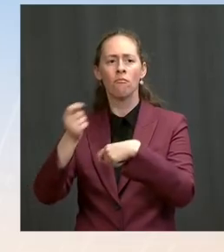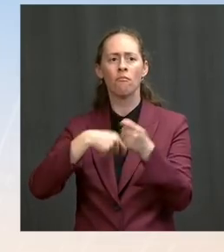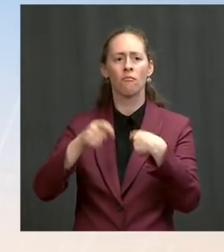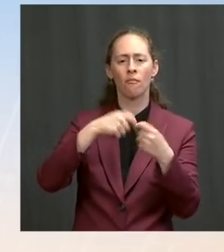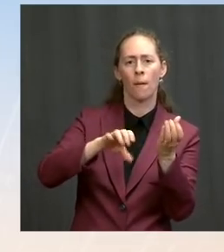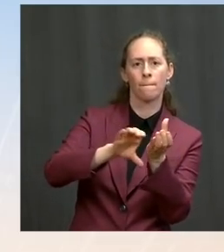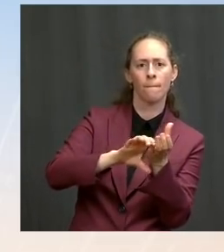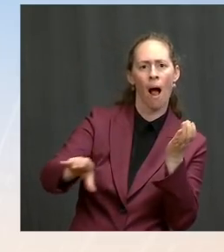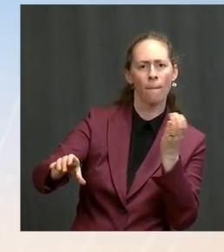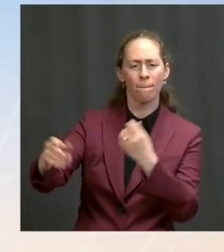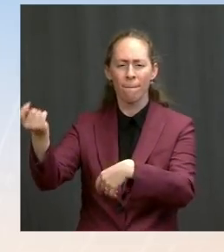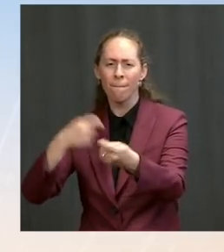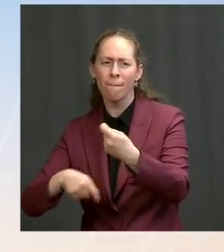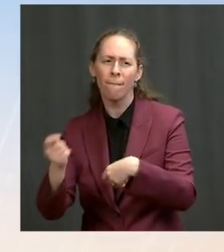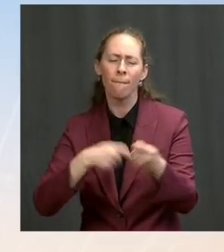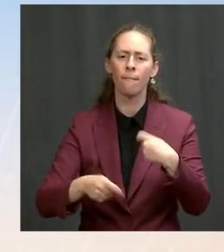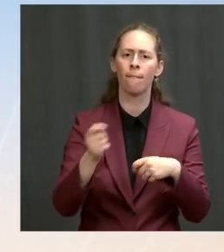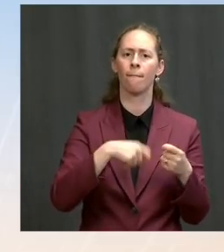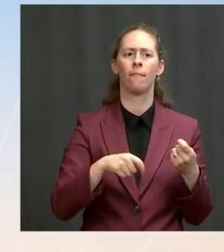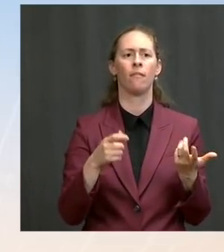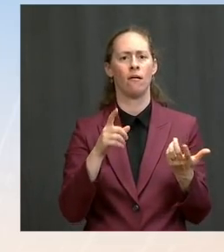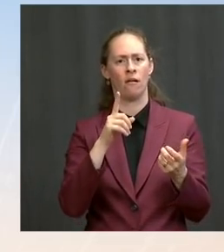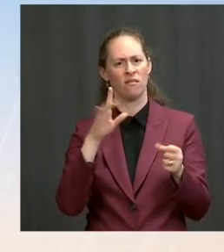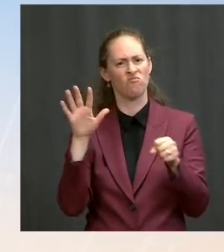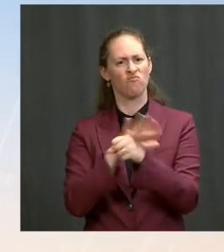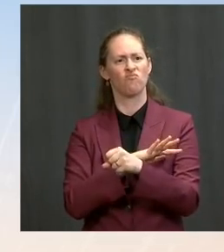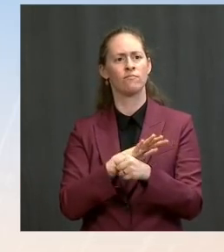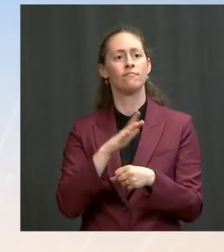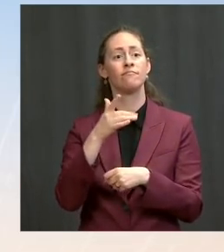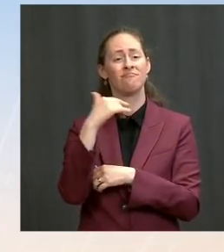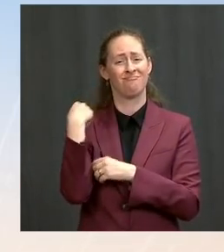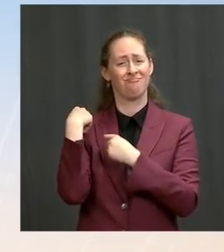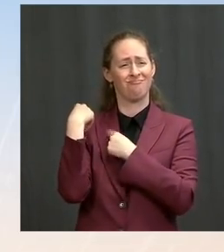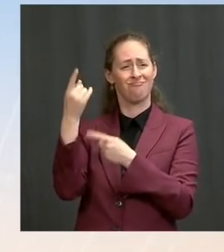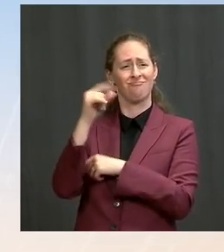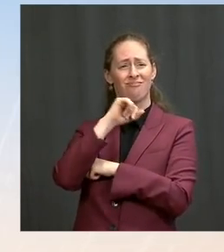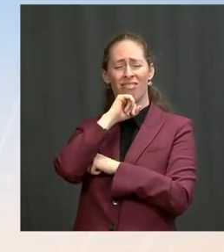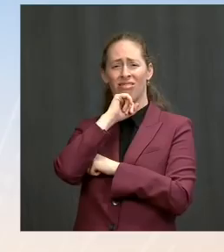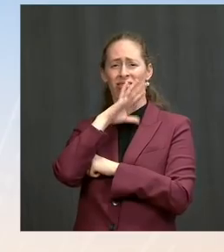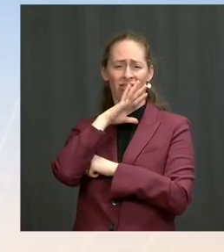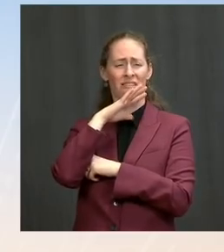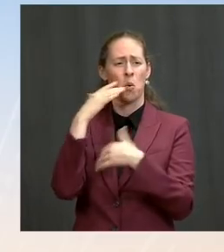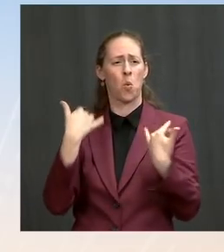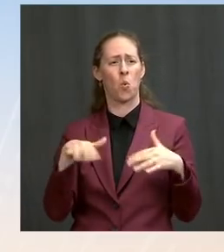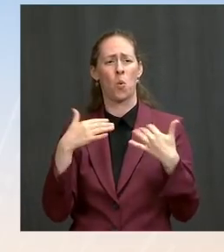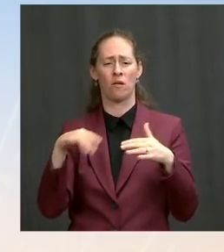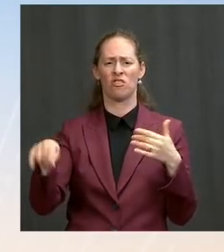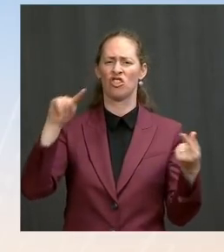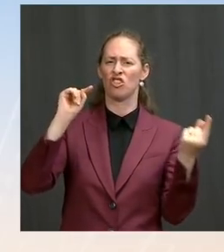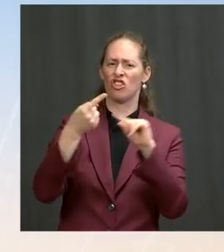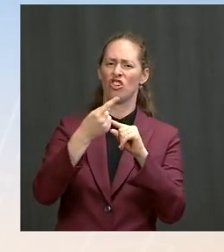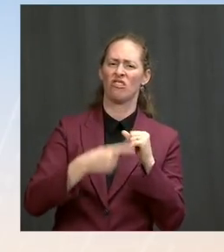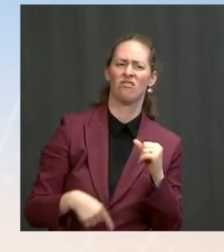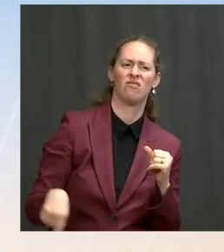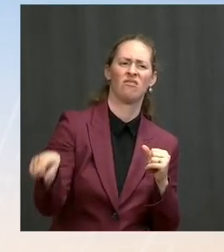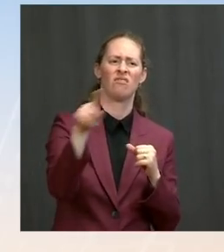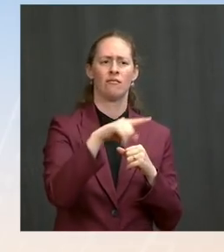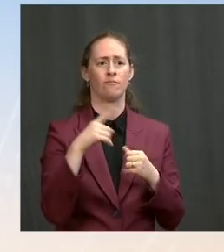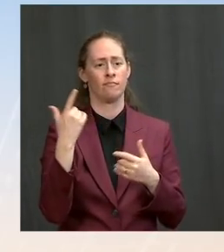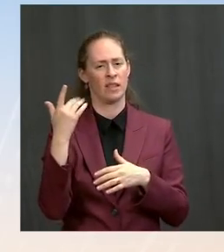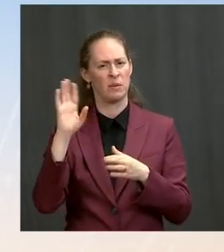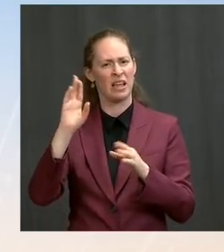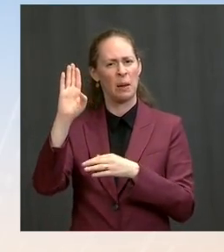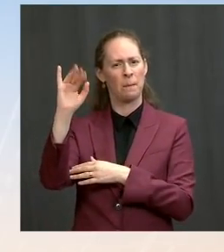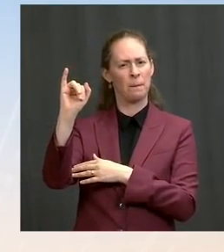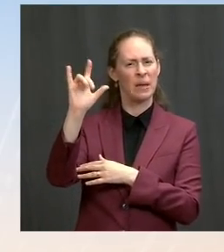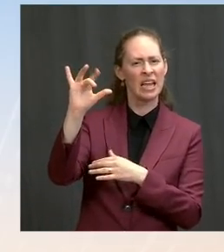It's the largest investment in addressing legacy pollution that harms the public health of communities and neighborhoods, and billions to reclaim abandoned mines and cap